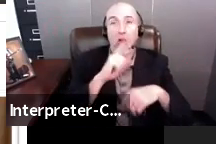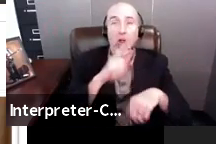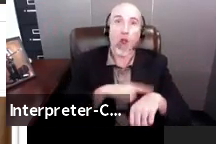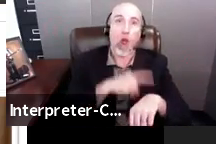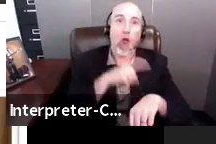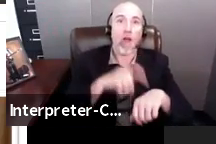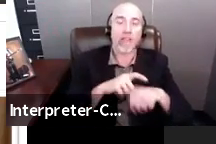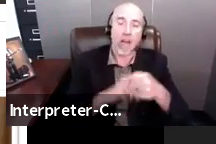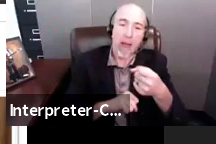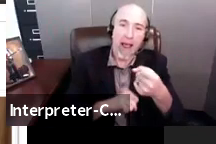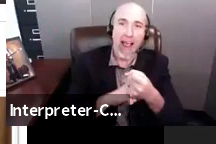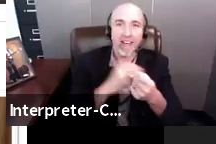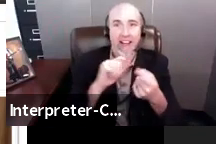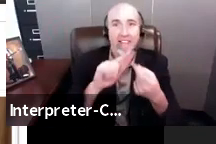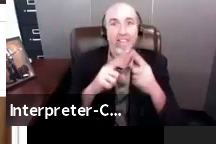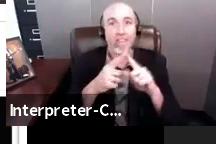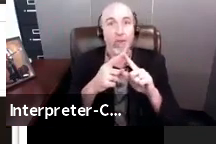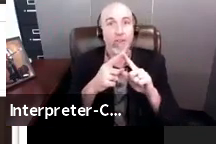with disabilities.